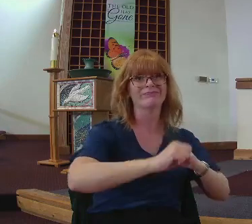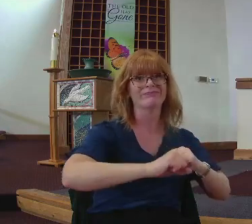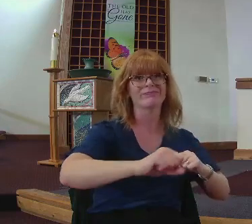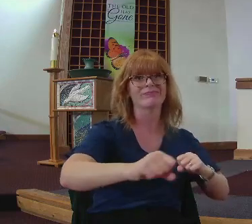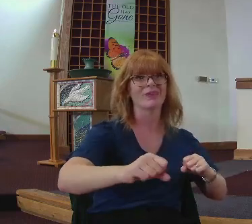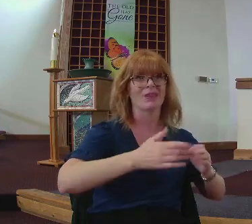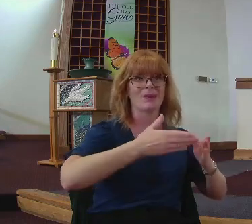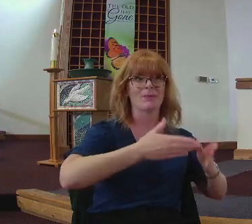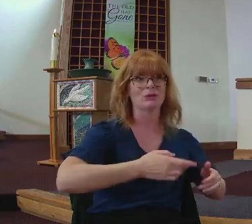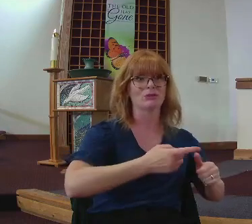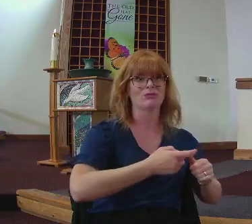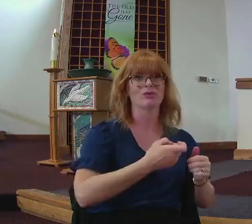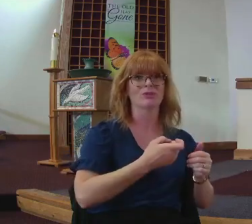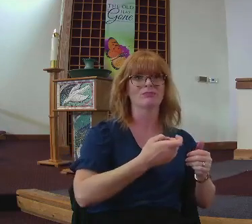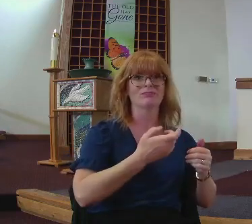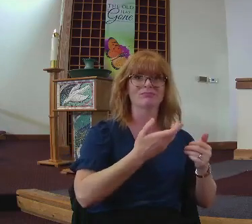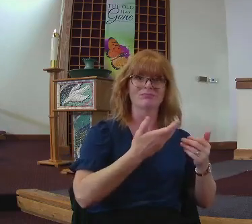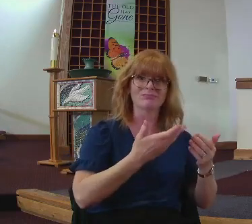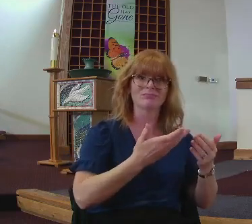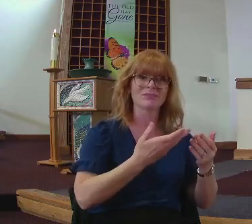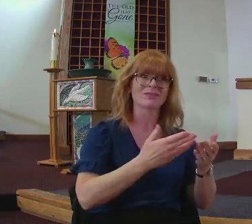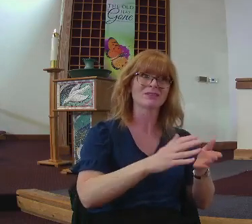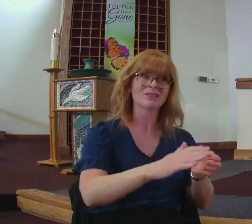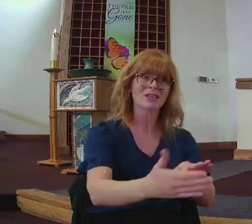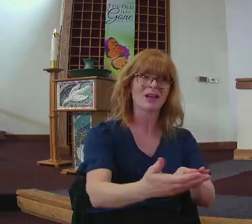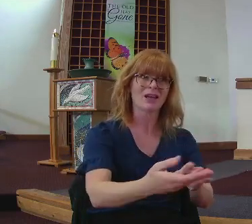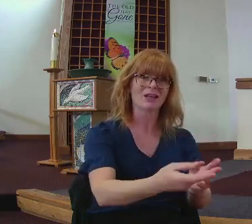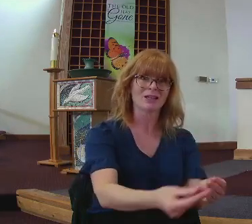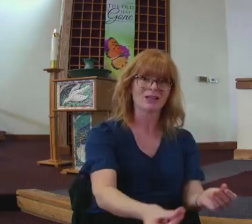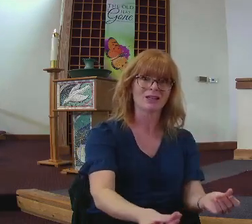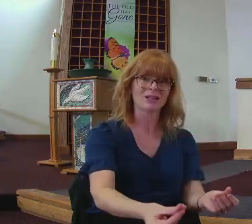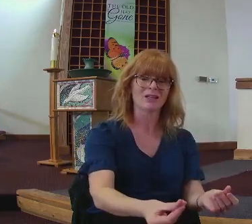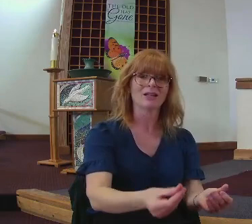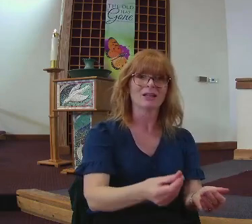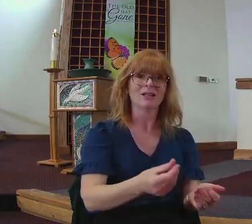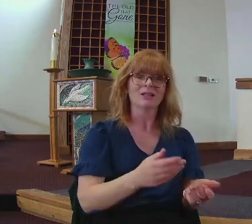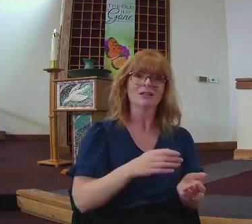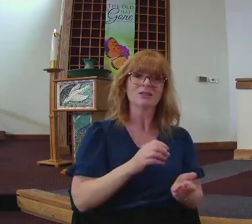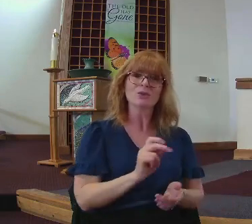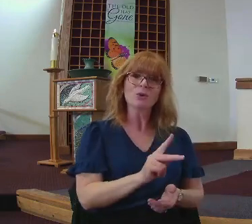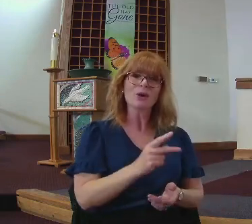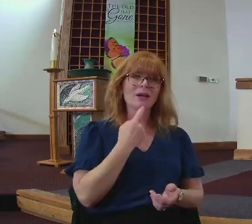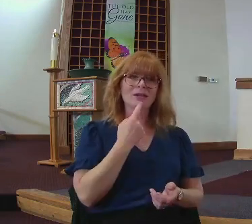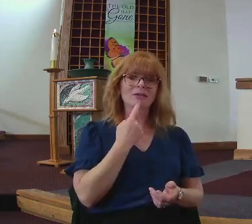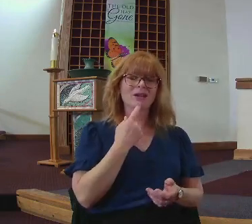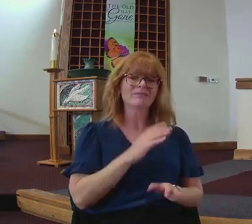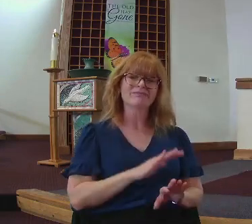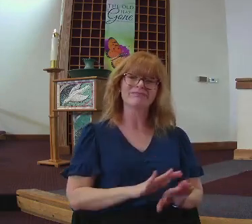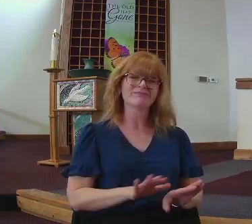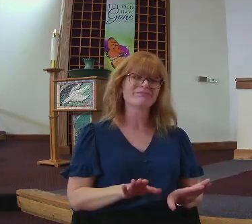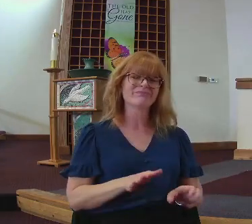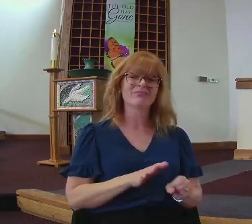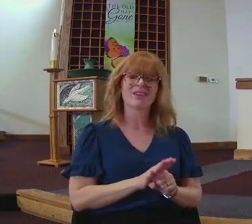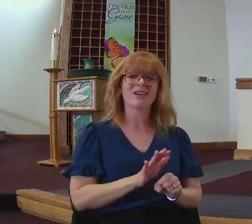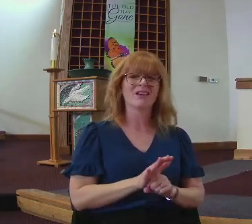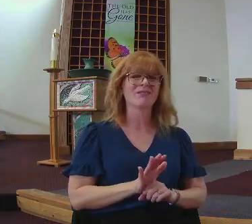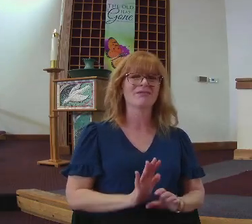existence. And morally, it's okay to say, that's enough.